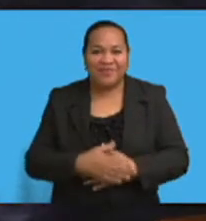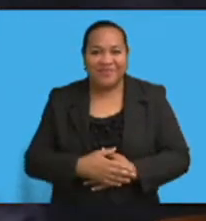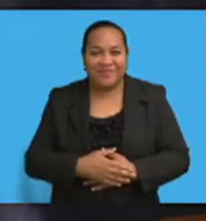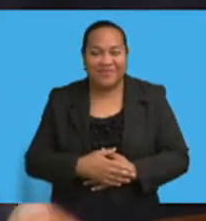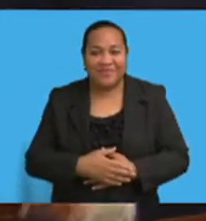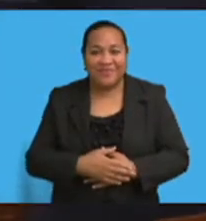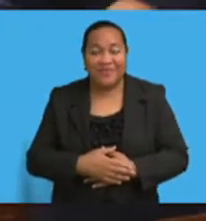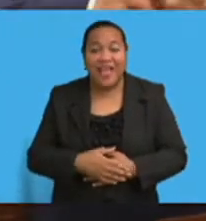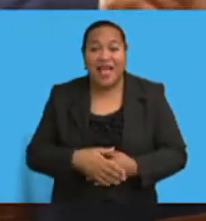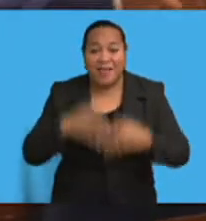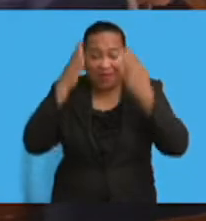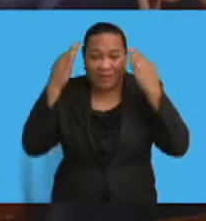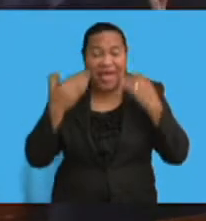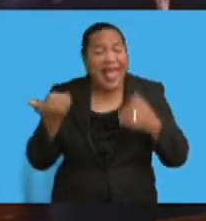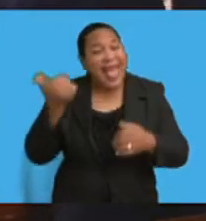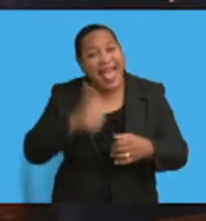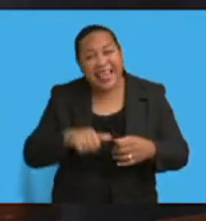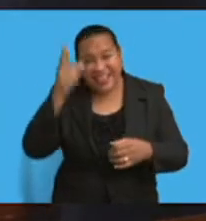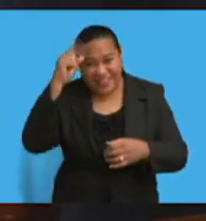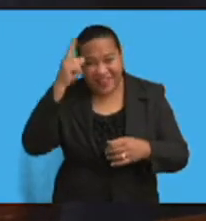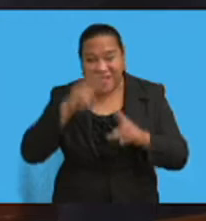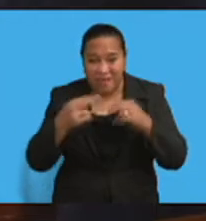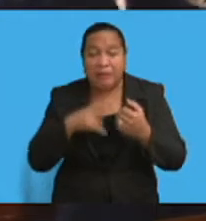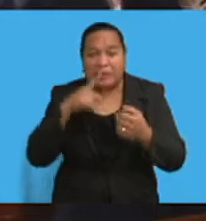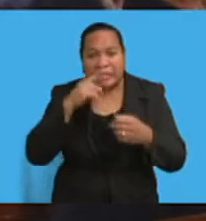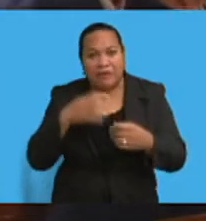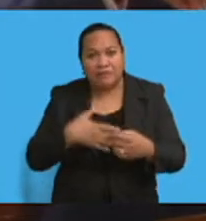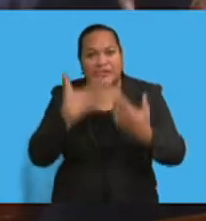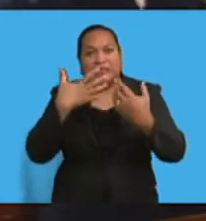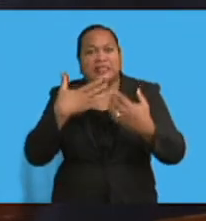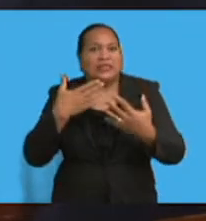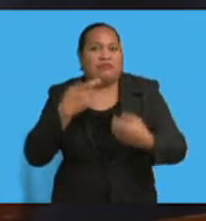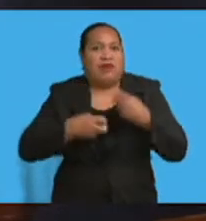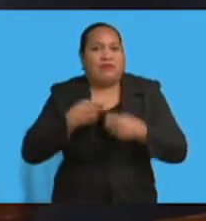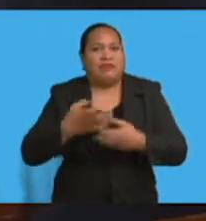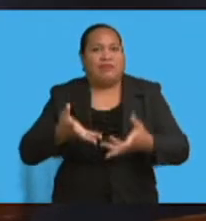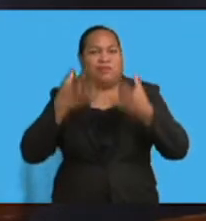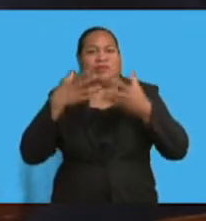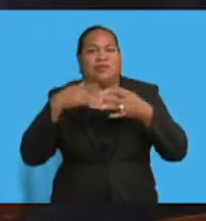Madam Speaker, any Fijian family can be hit by serious setbacks, whether that be a tragic death of a loved one,